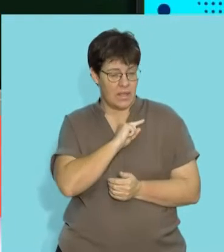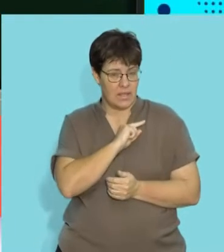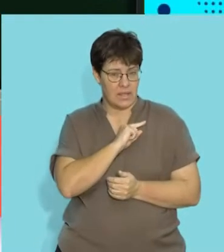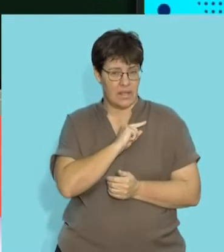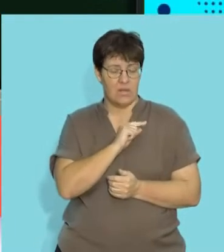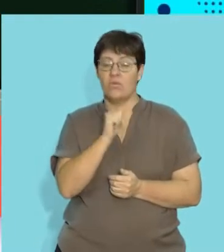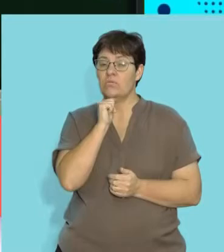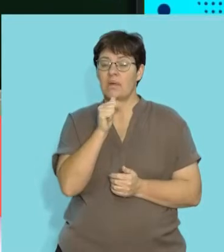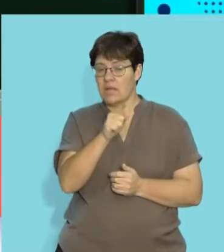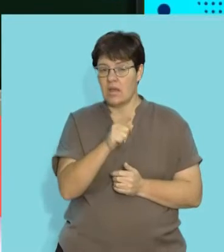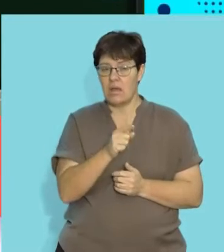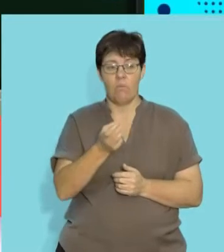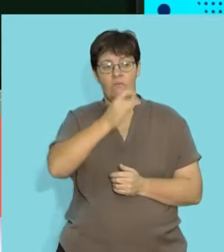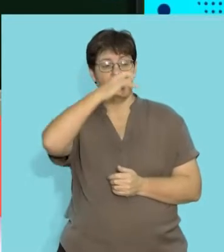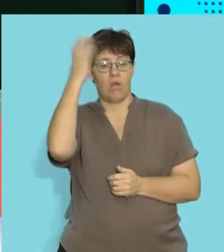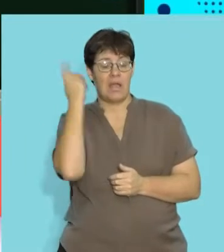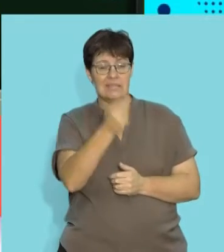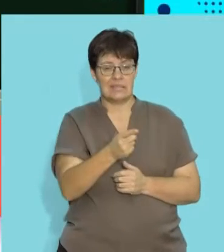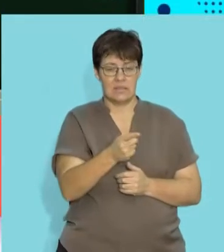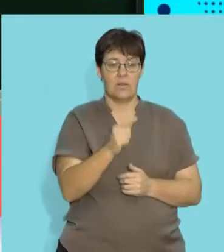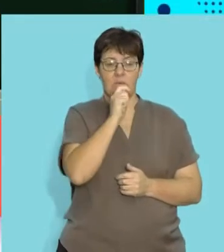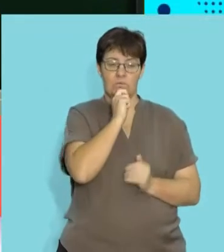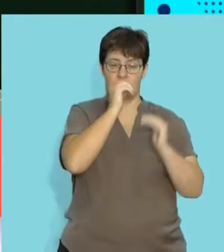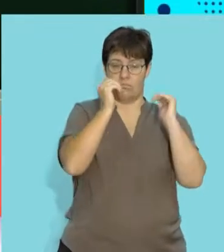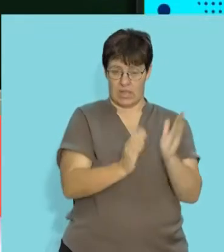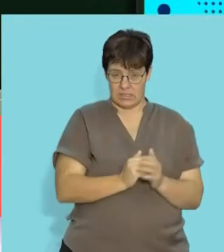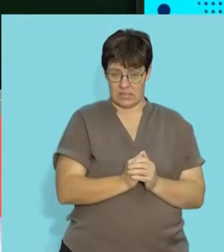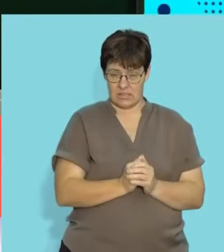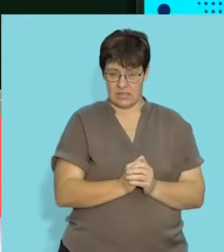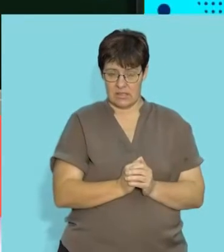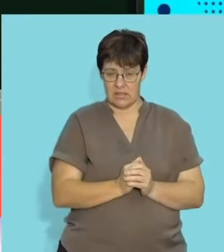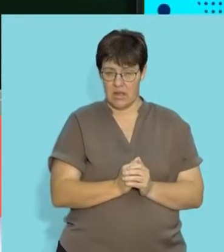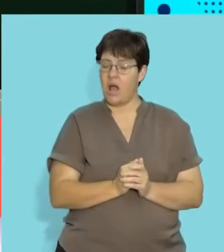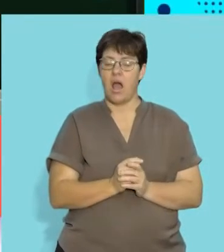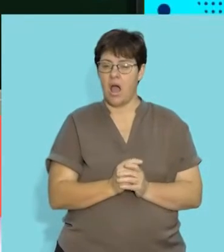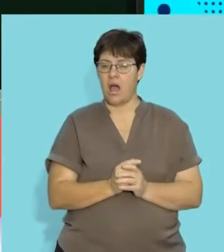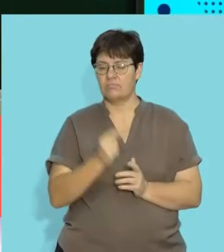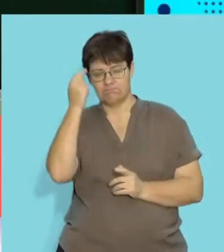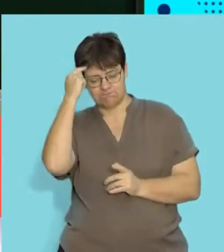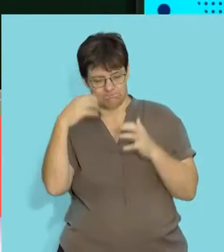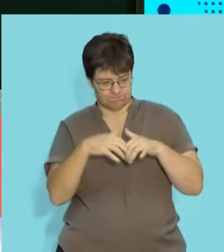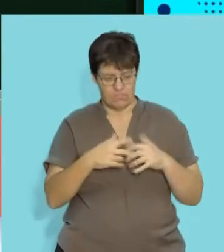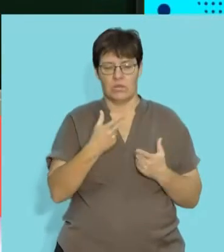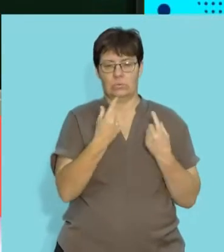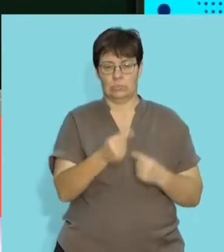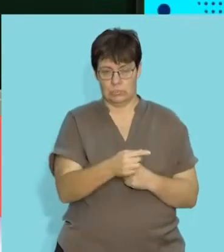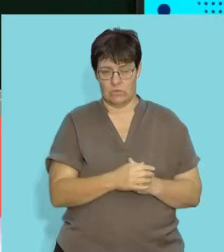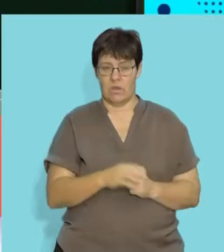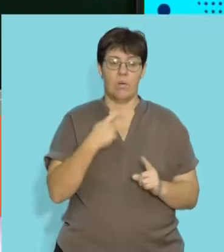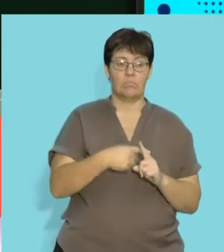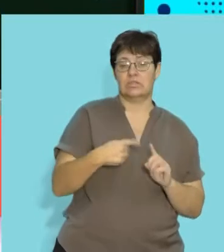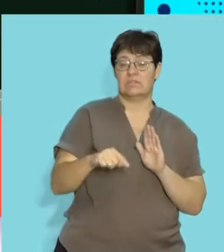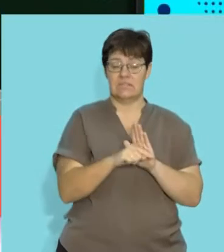times, so that even when you have forgotten that you must use brackets, it is just conditioned to you